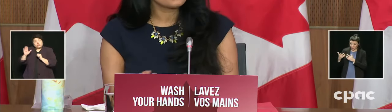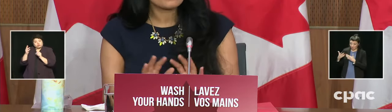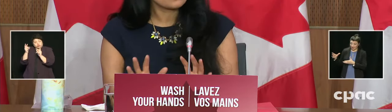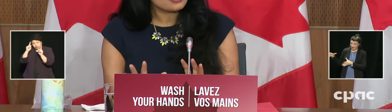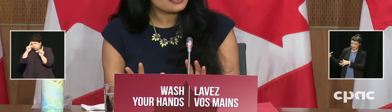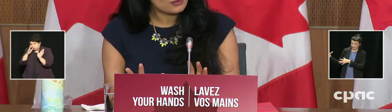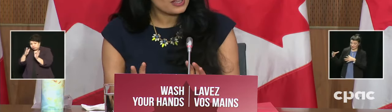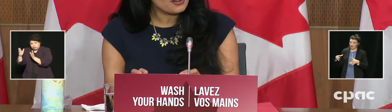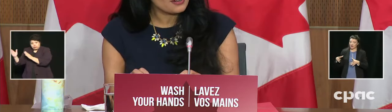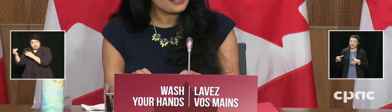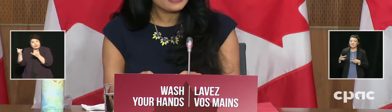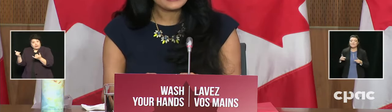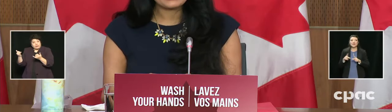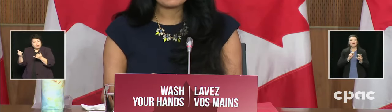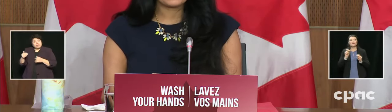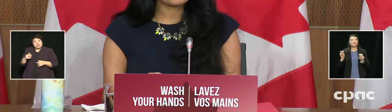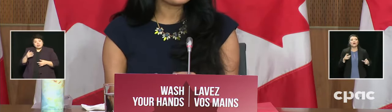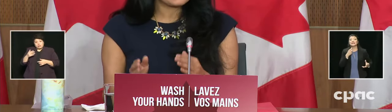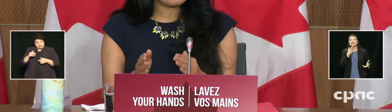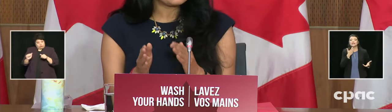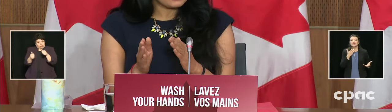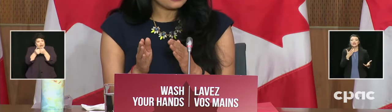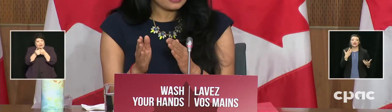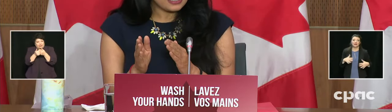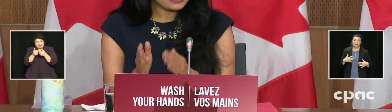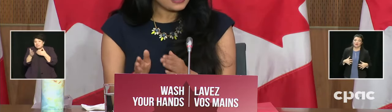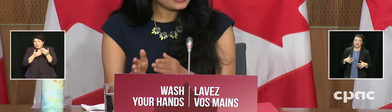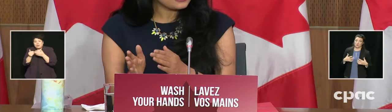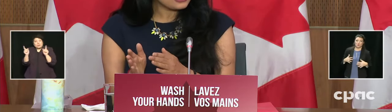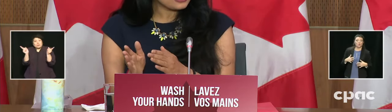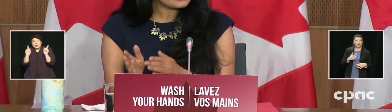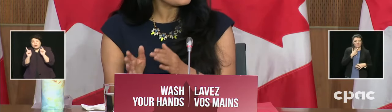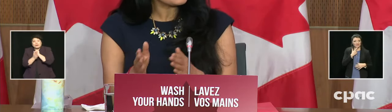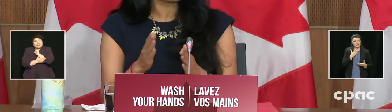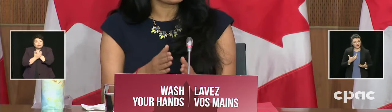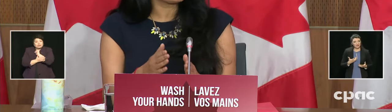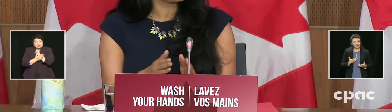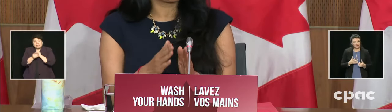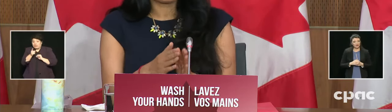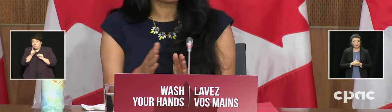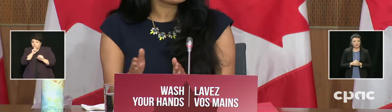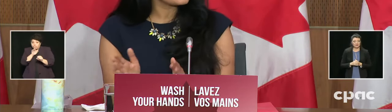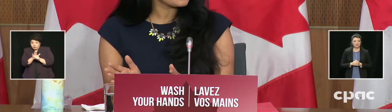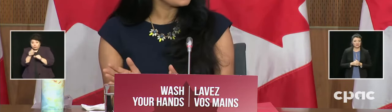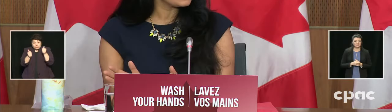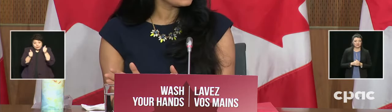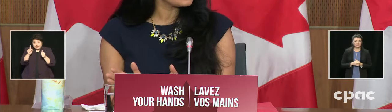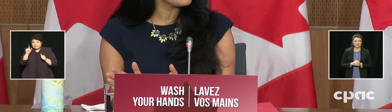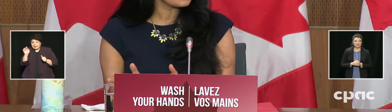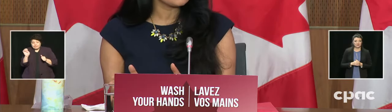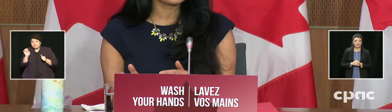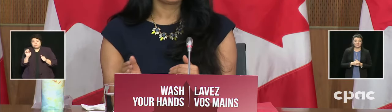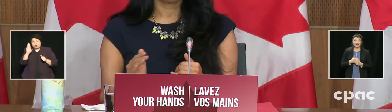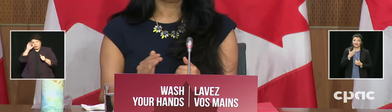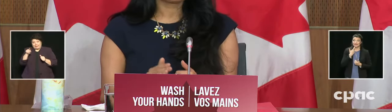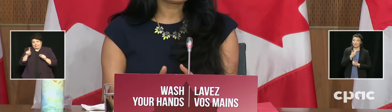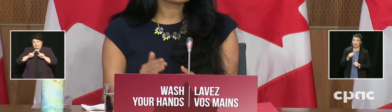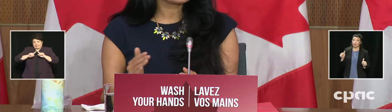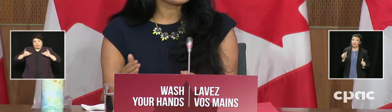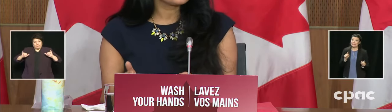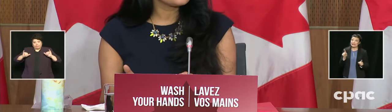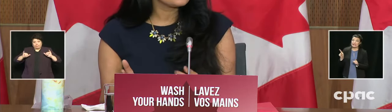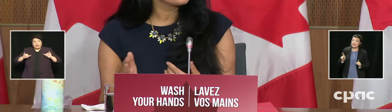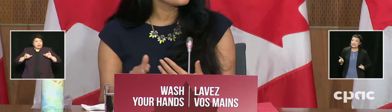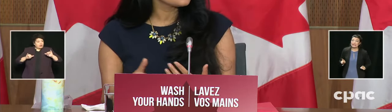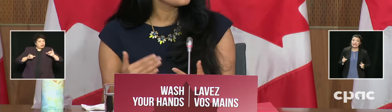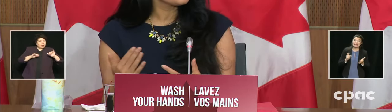for anyone, regardless of where they are in the world, to commit to the exact dates, because as we said, all of that's happening at the same time. So we're